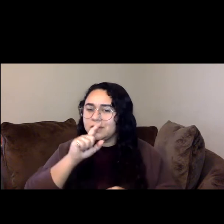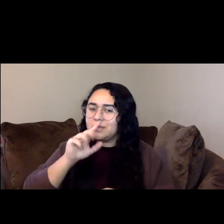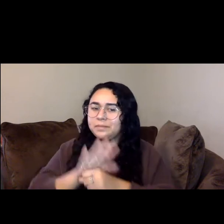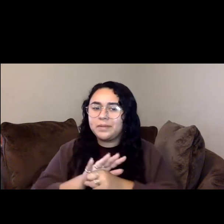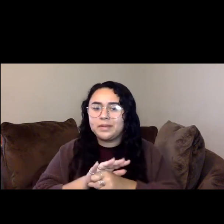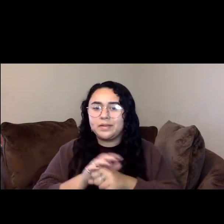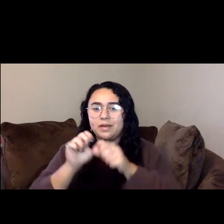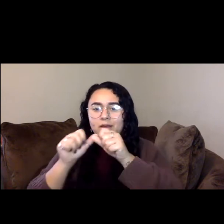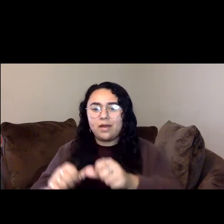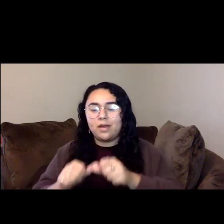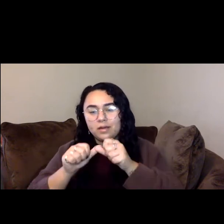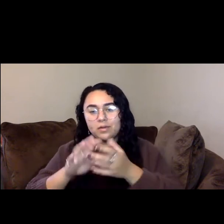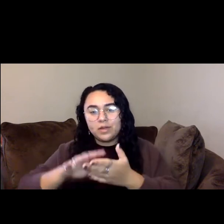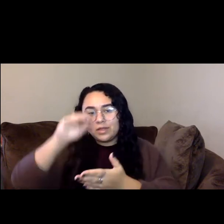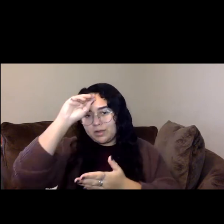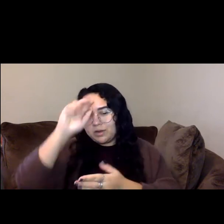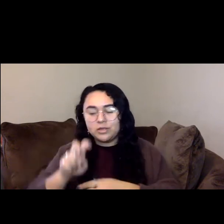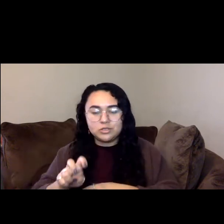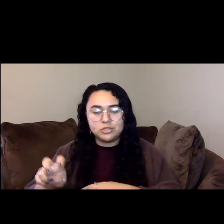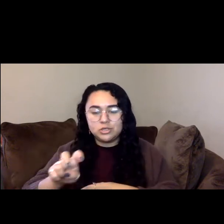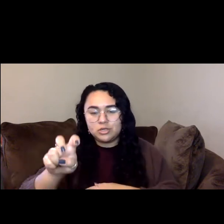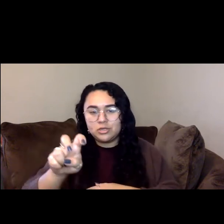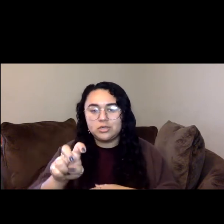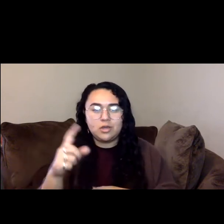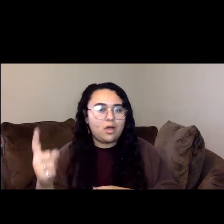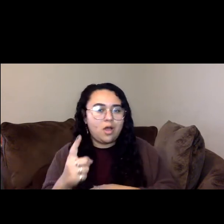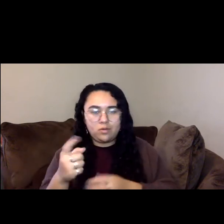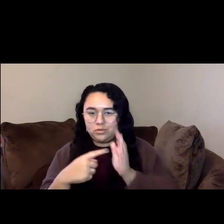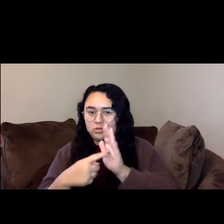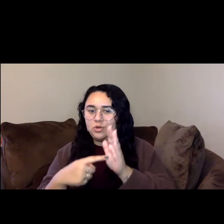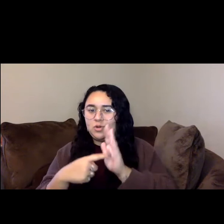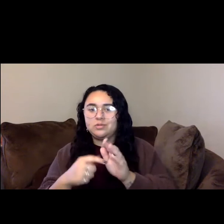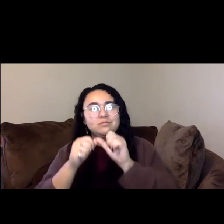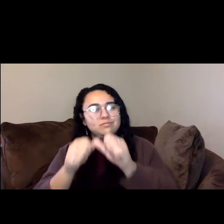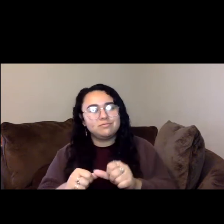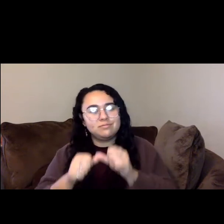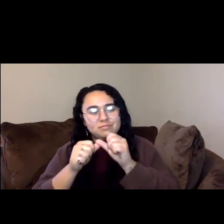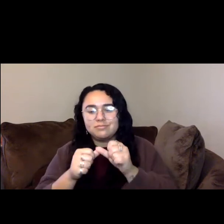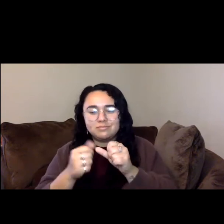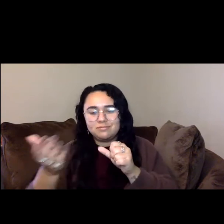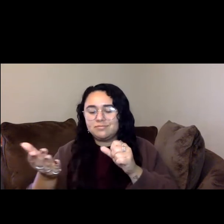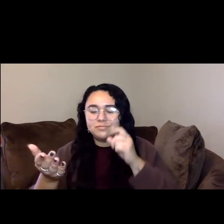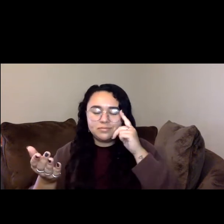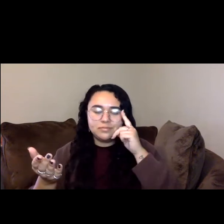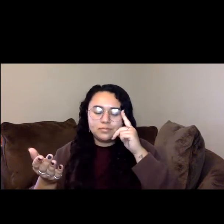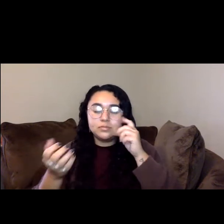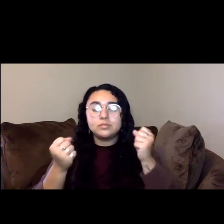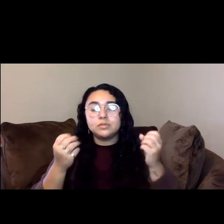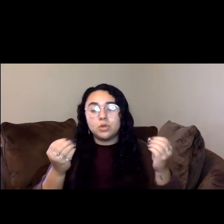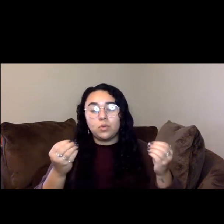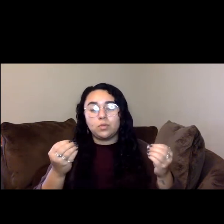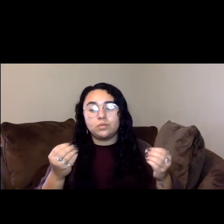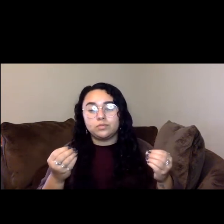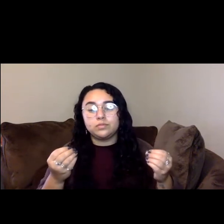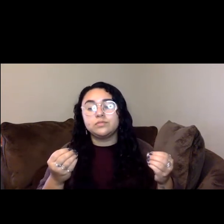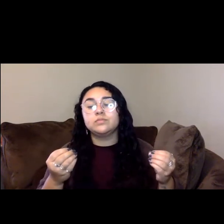that ongoing learning journey that you have always demonstrated and continue to. So